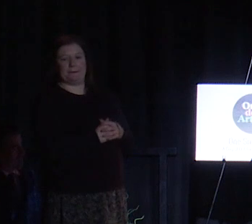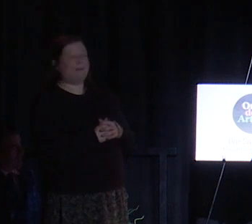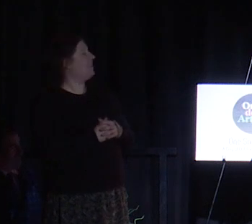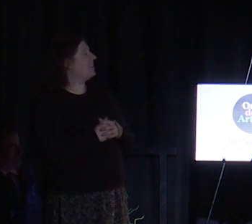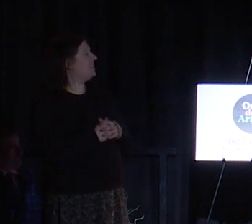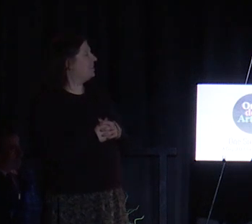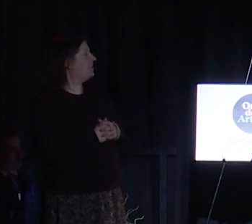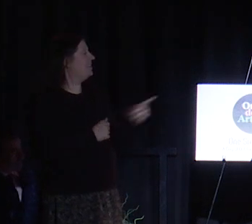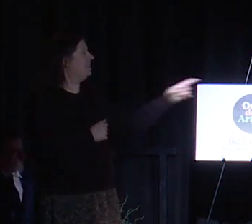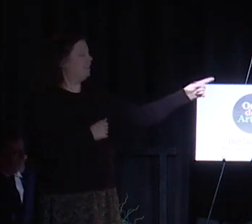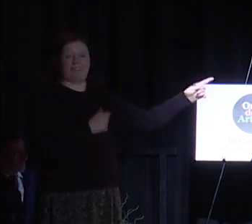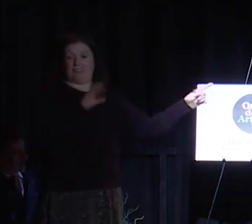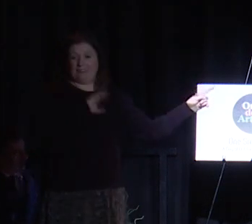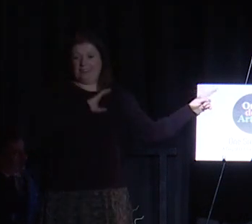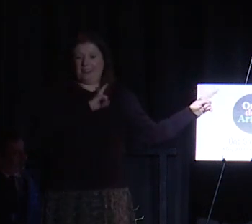That one's an astronaut.